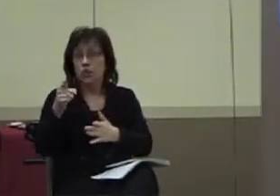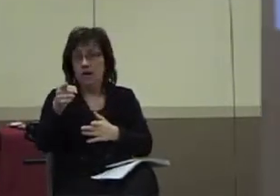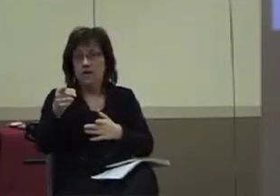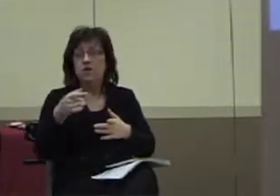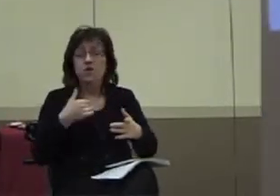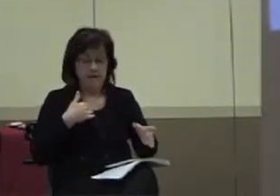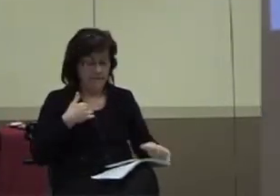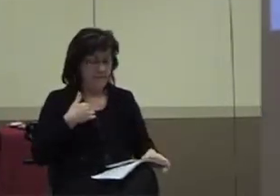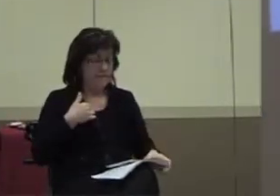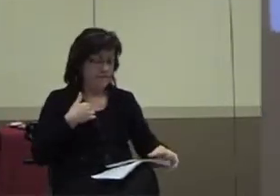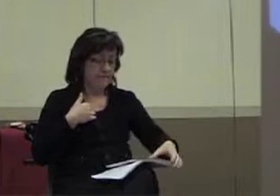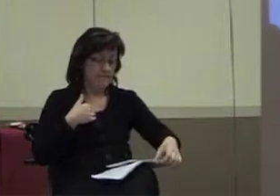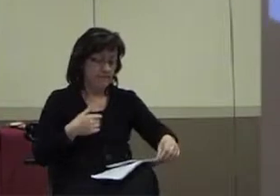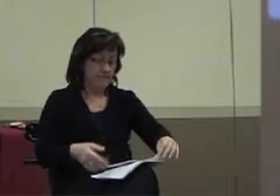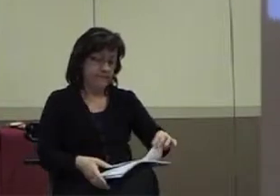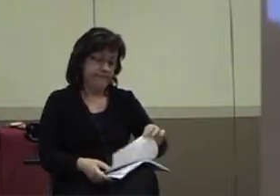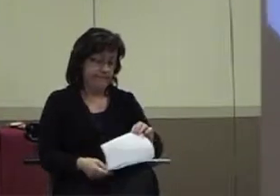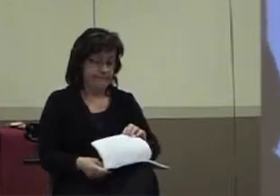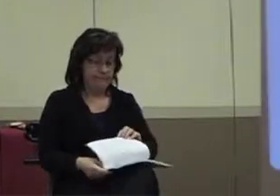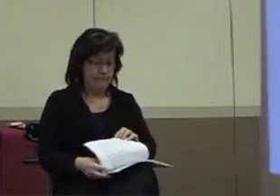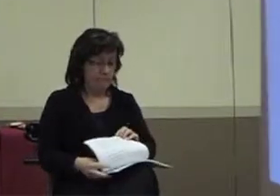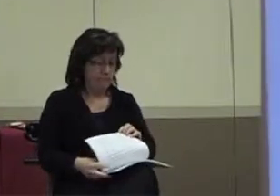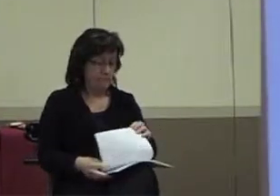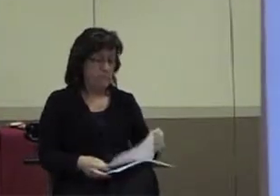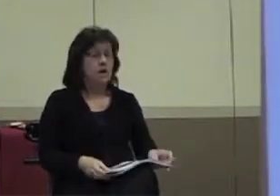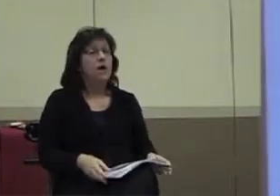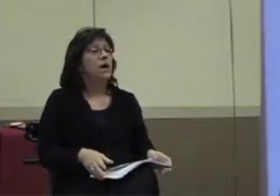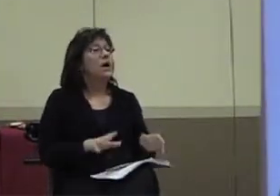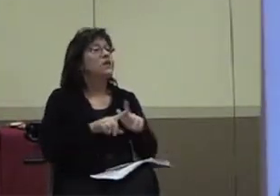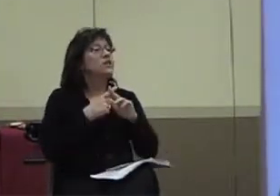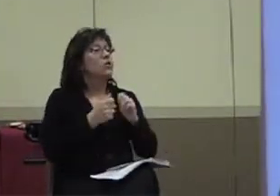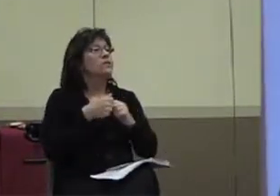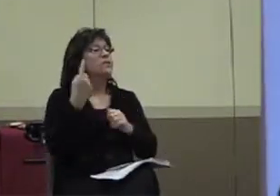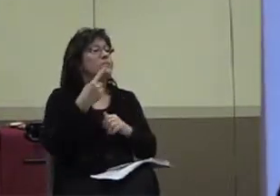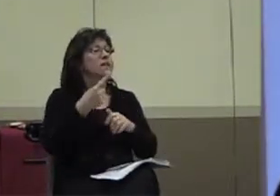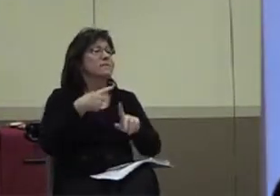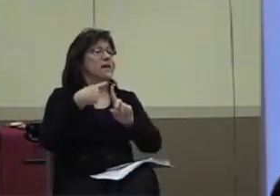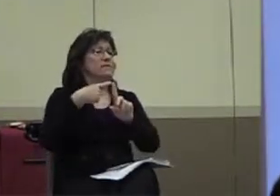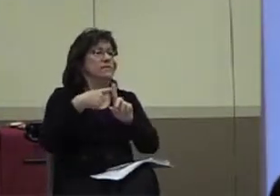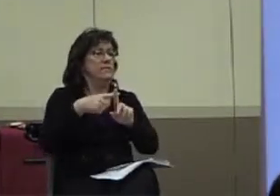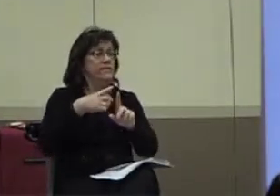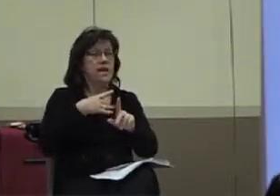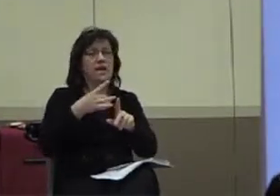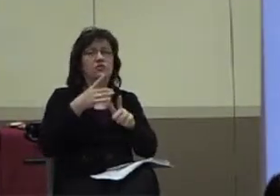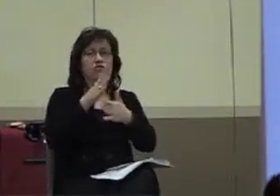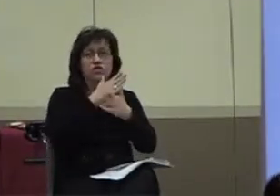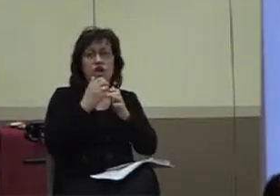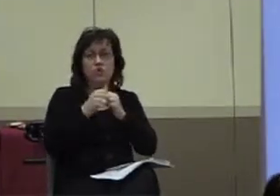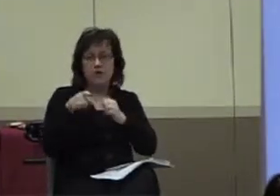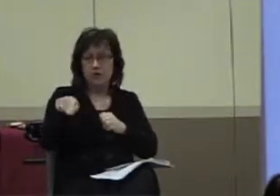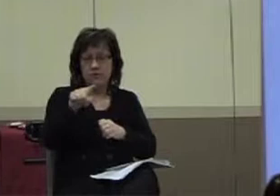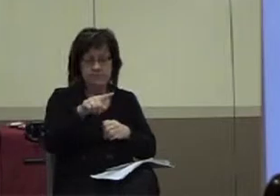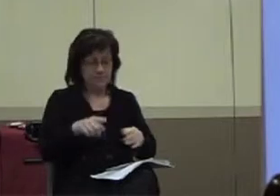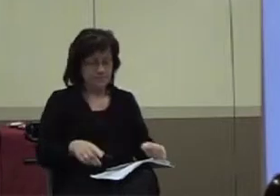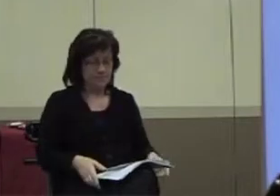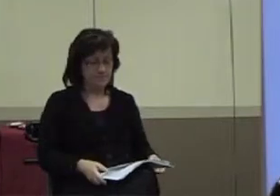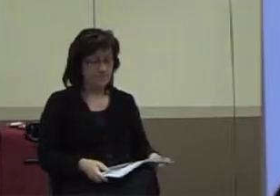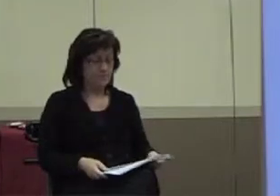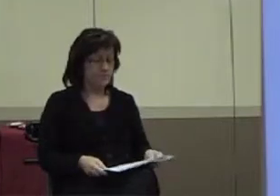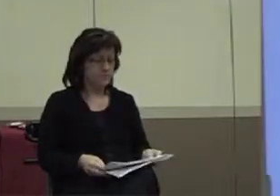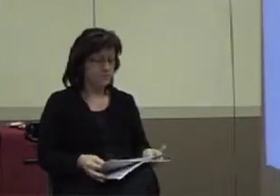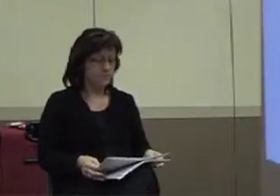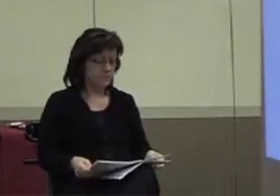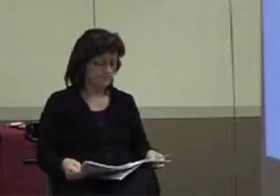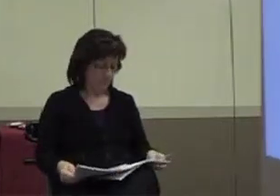right in, but I like to start with something positive, so I want to share this with you. These are the 4 P's for raising